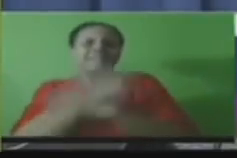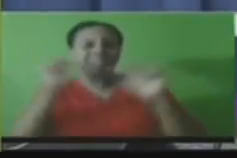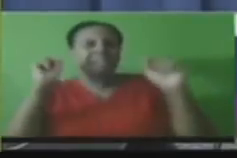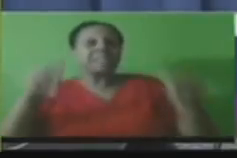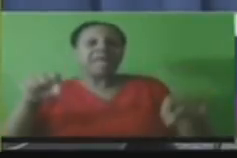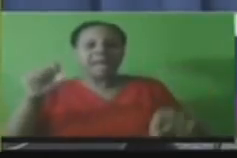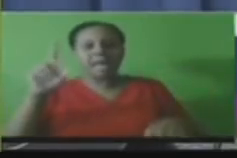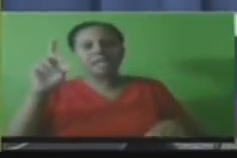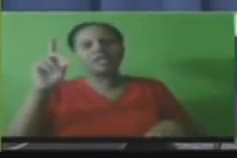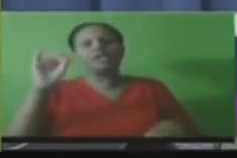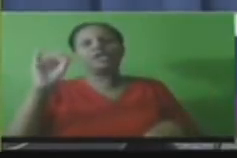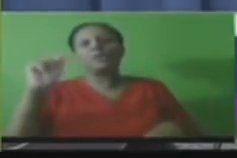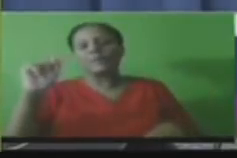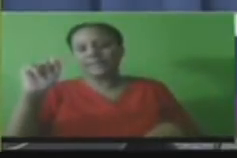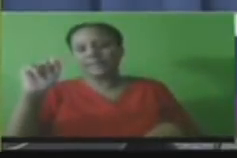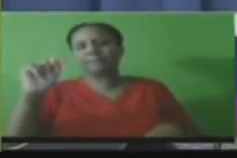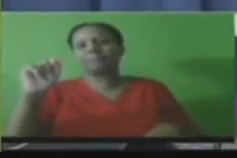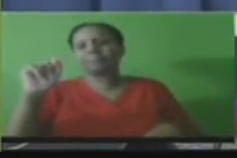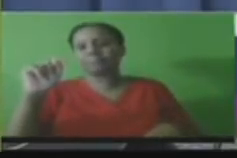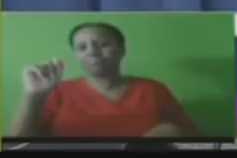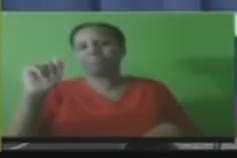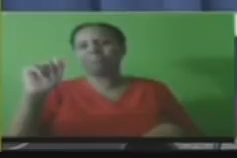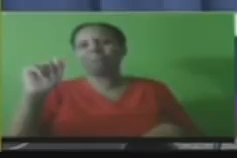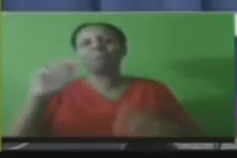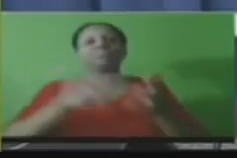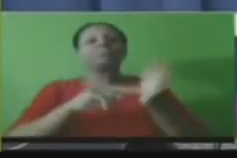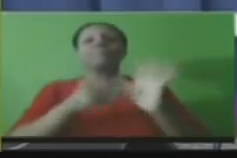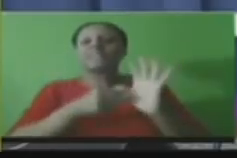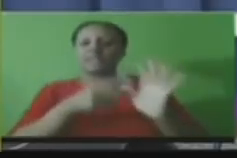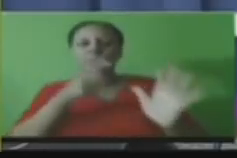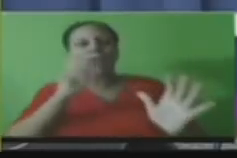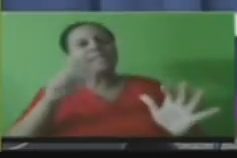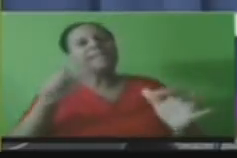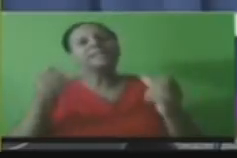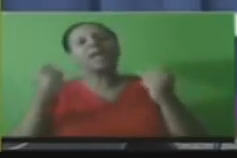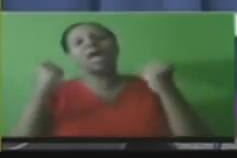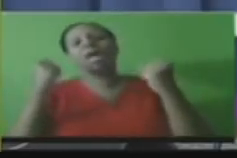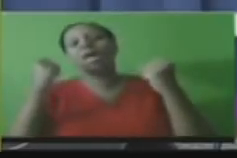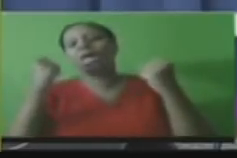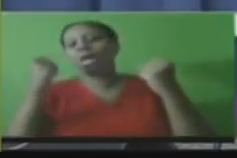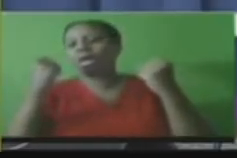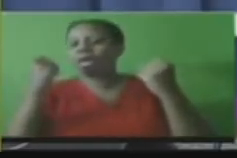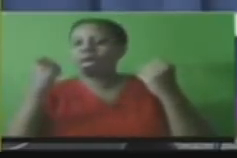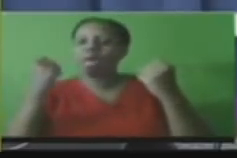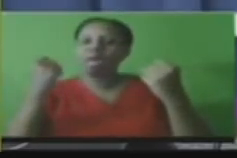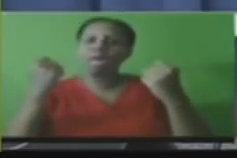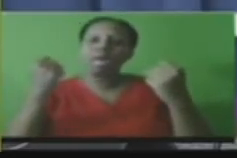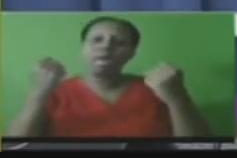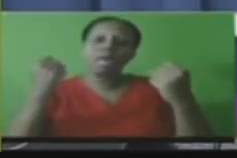you to come and get vaccinated, anybody over 18. So there